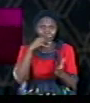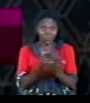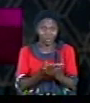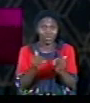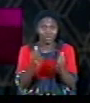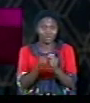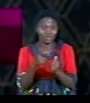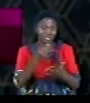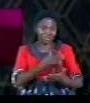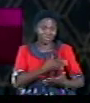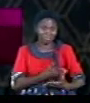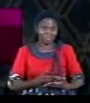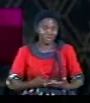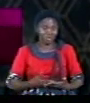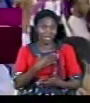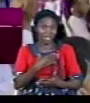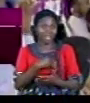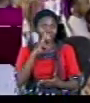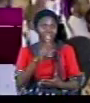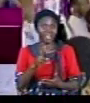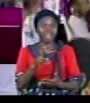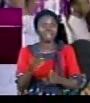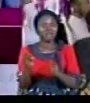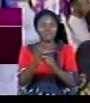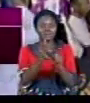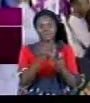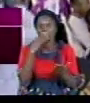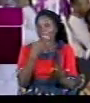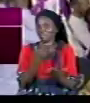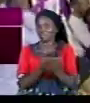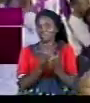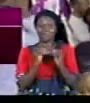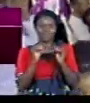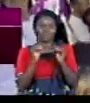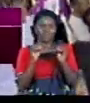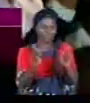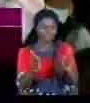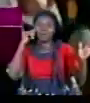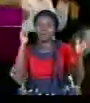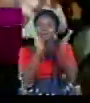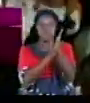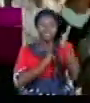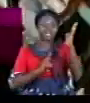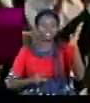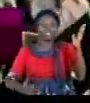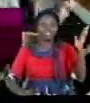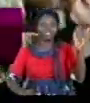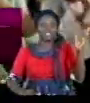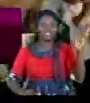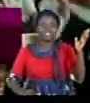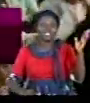Let's give praises to the Lord in Jesus' name.